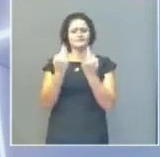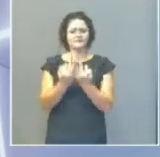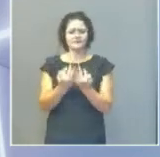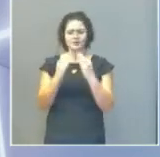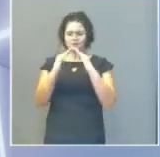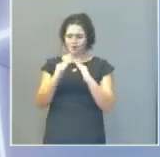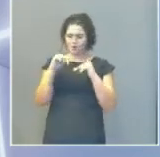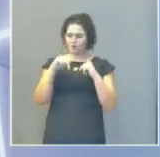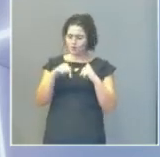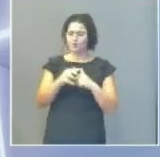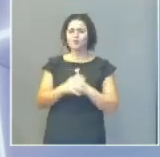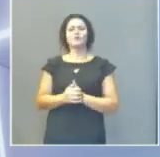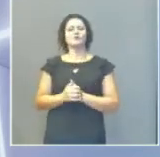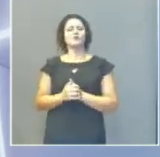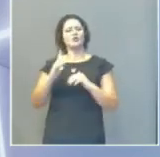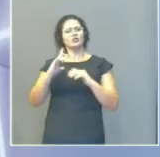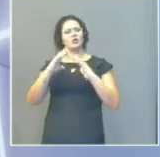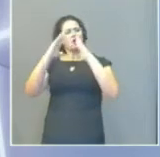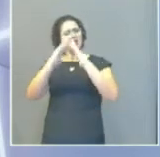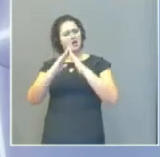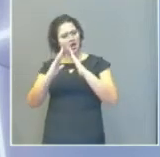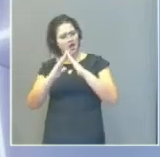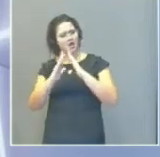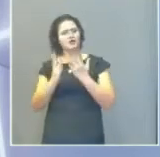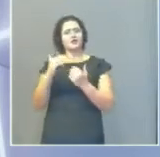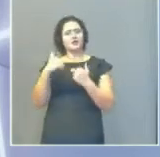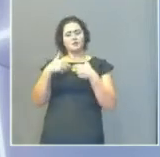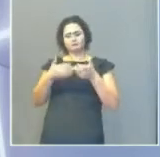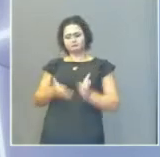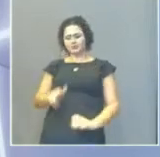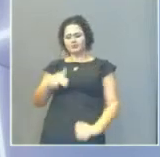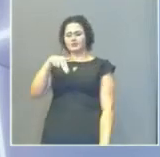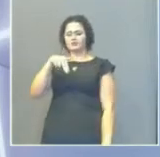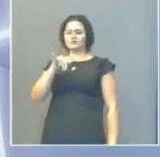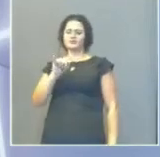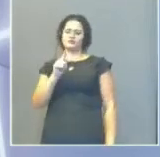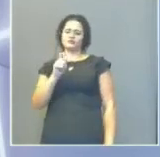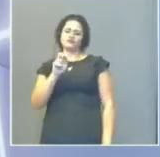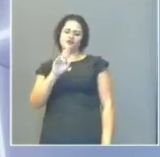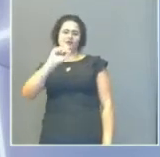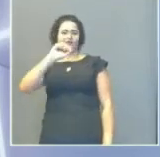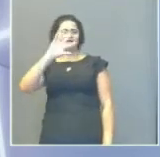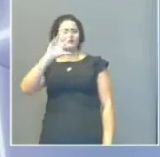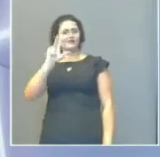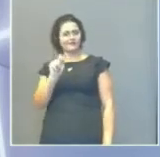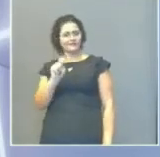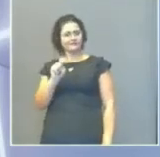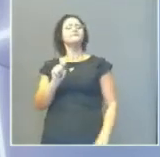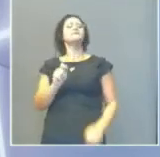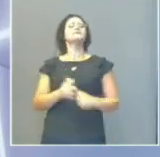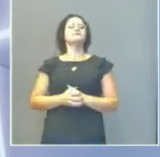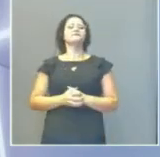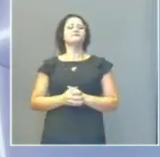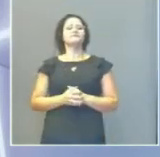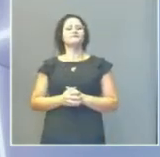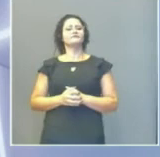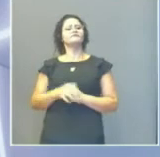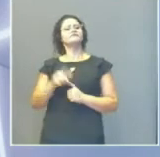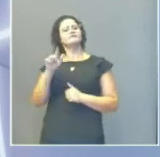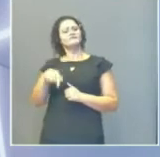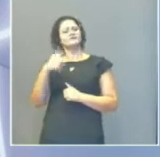home, but I'm from Nigeria, and Nigeria has a